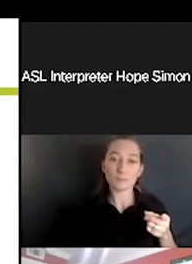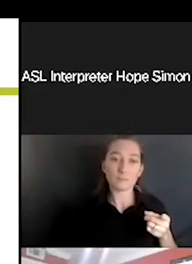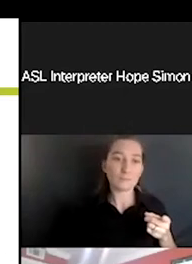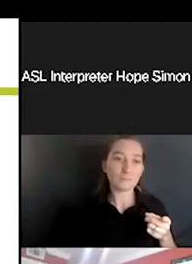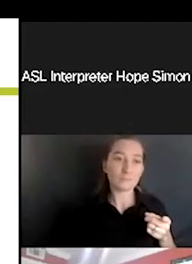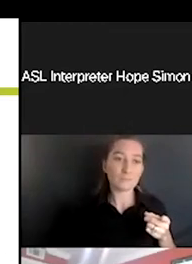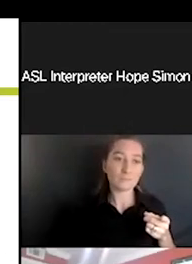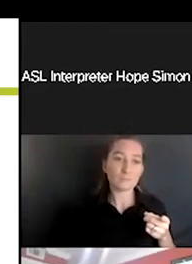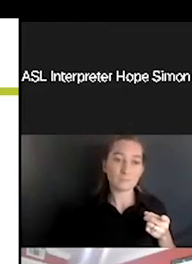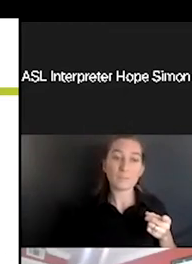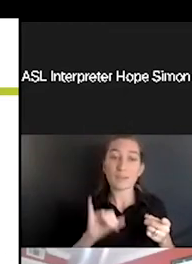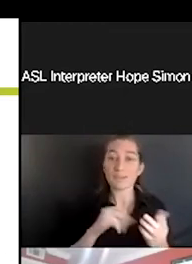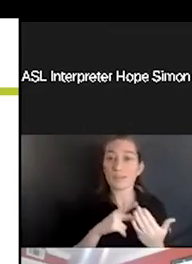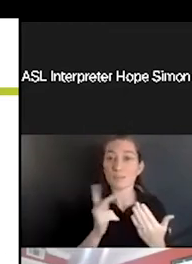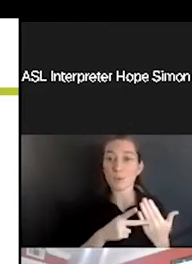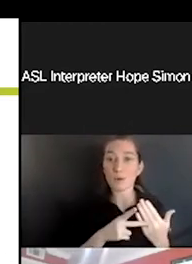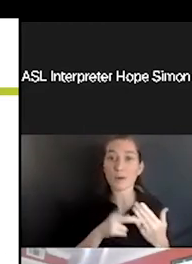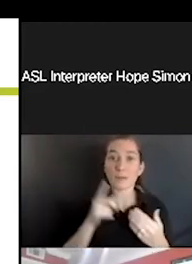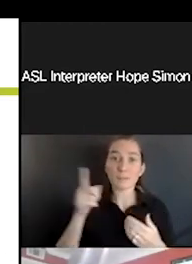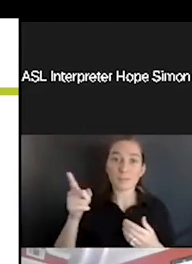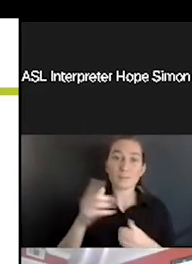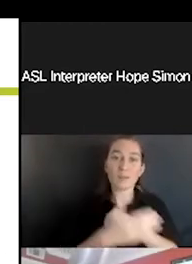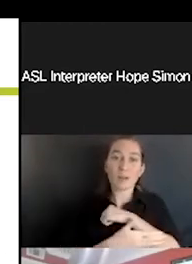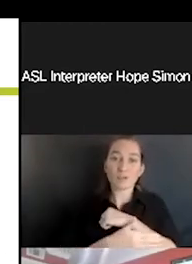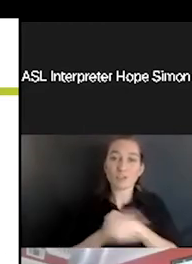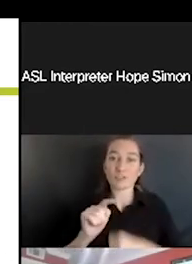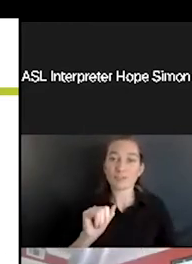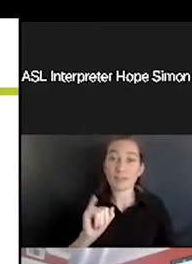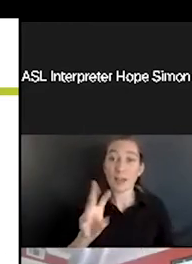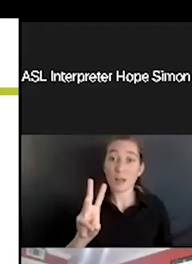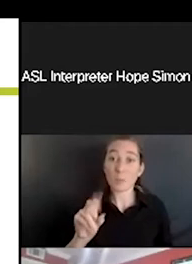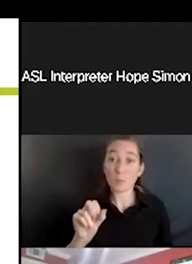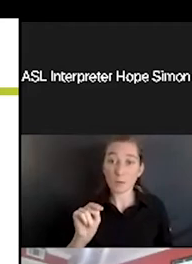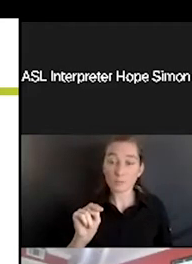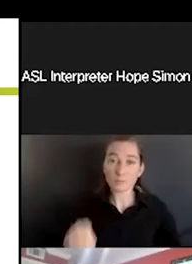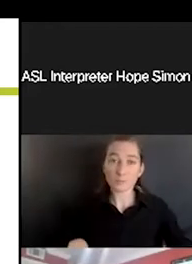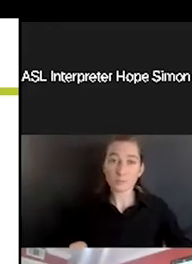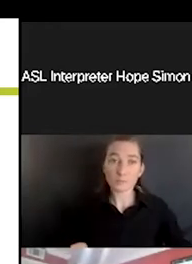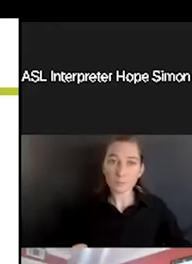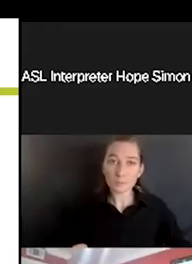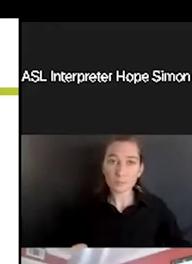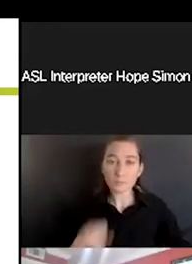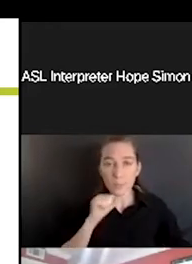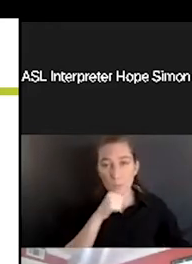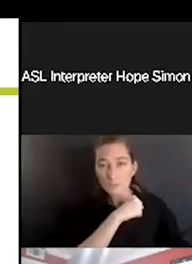that was actually done in Taiwan. I visited Taiwan after their earthquake, and they actually had a seismic program, and